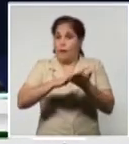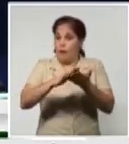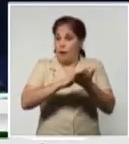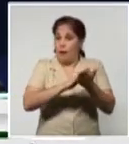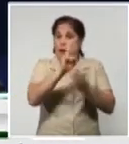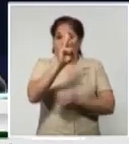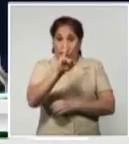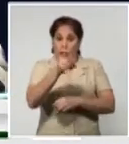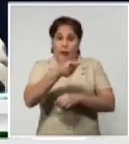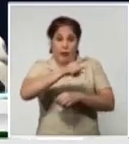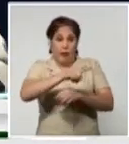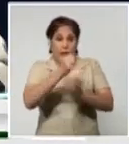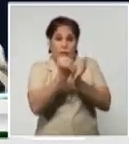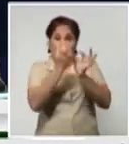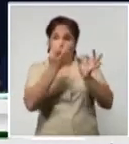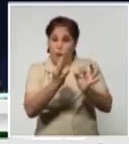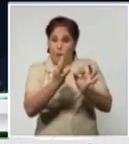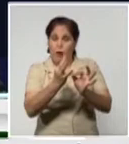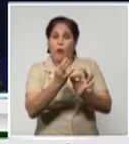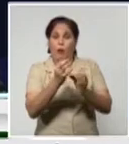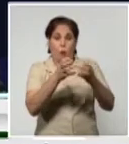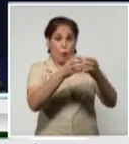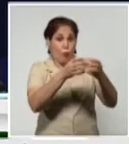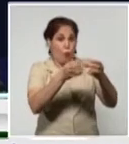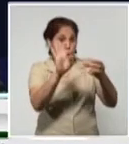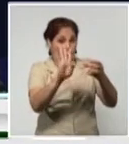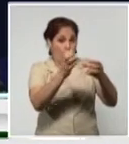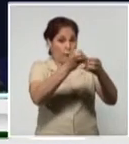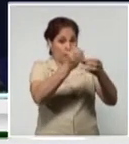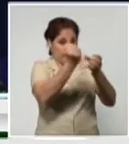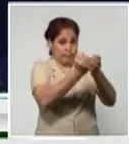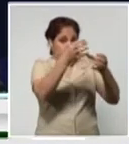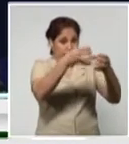for a cumulative of